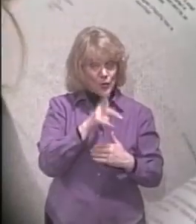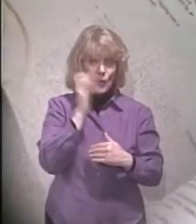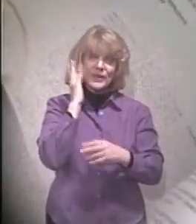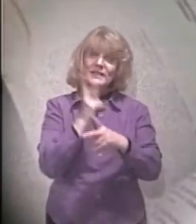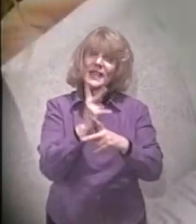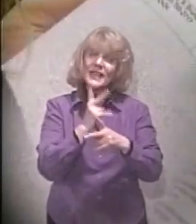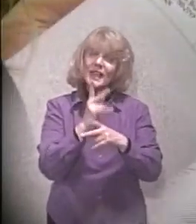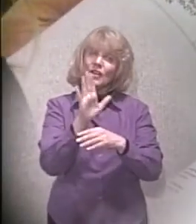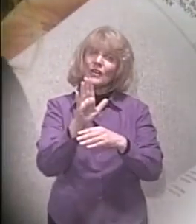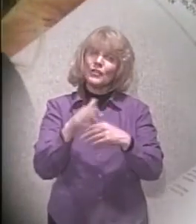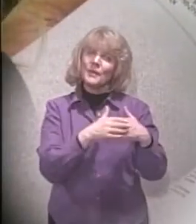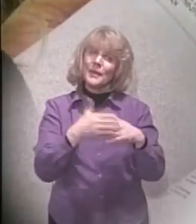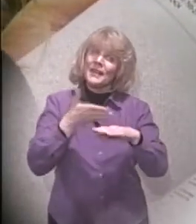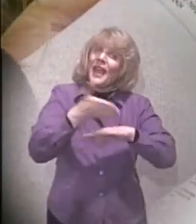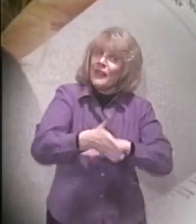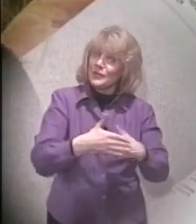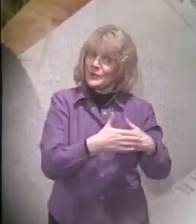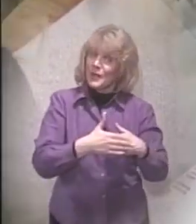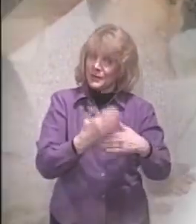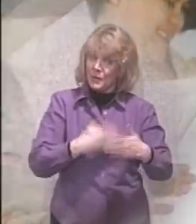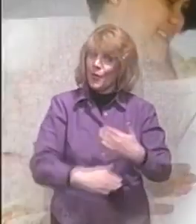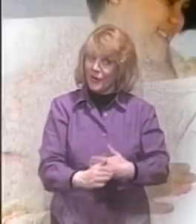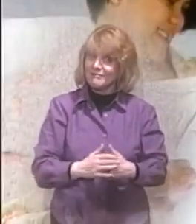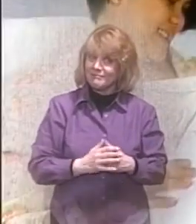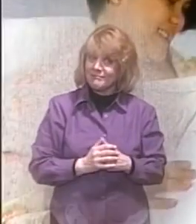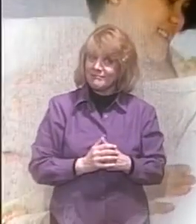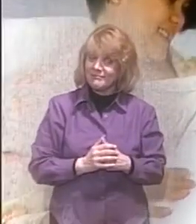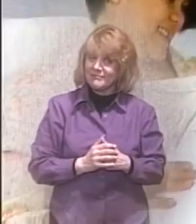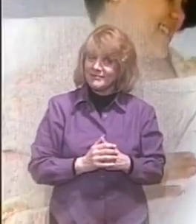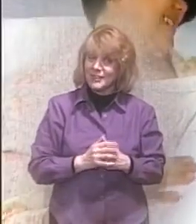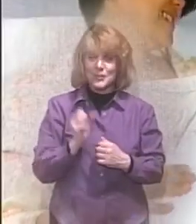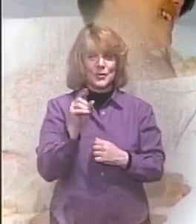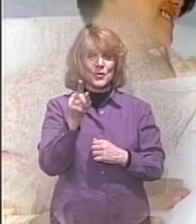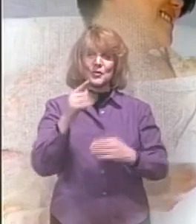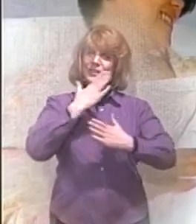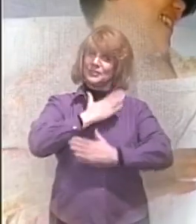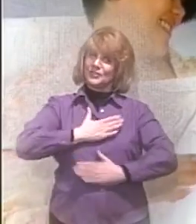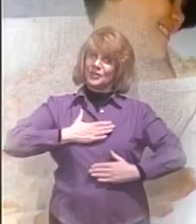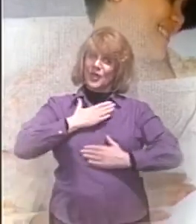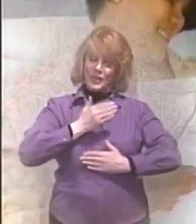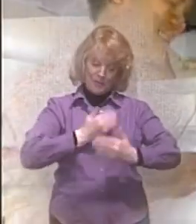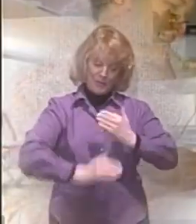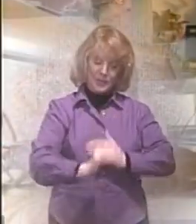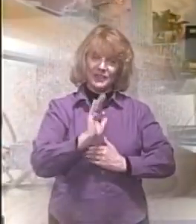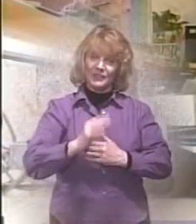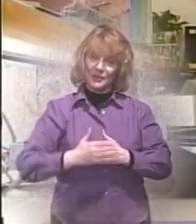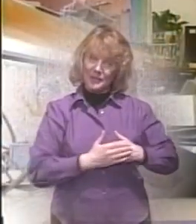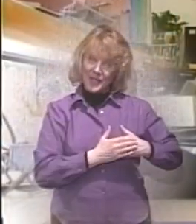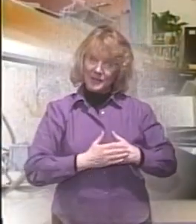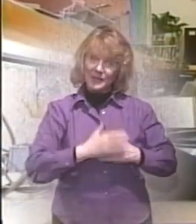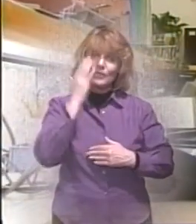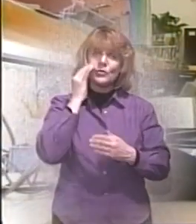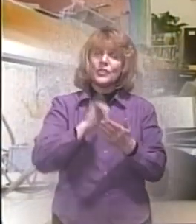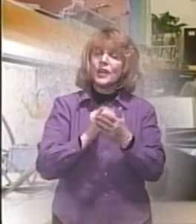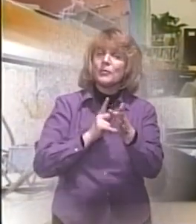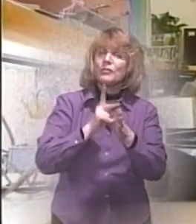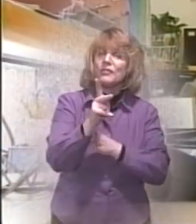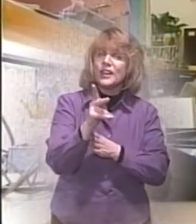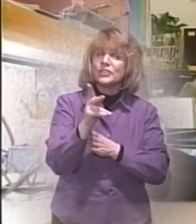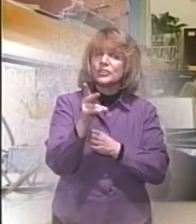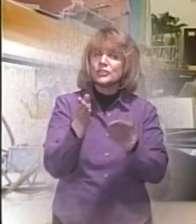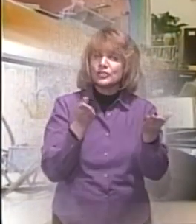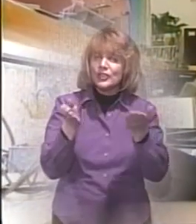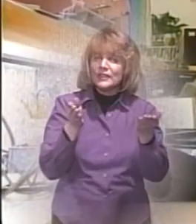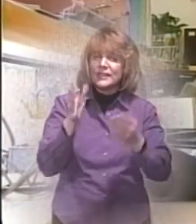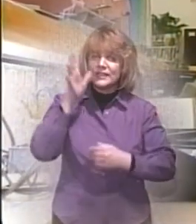other services and programs your baby may need. That way, you can enjoy the birth of your baby, knowing that professional services and